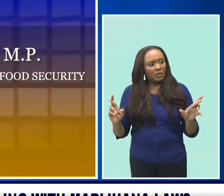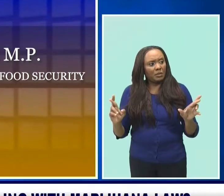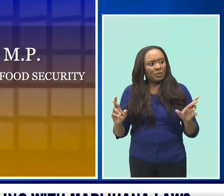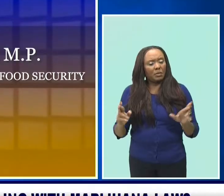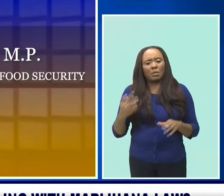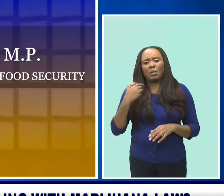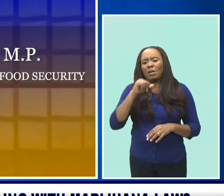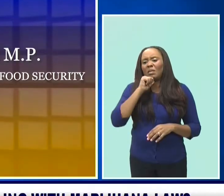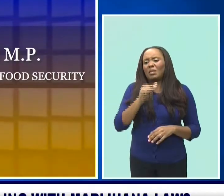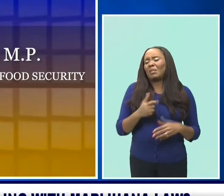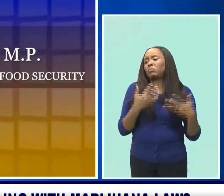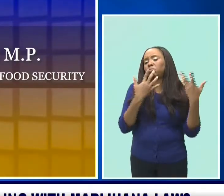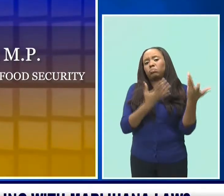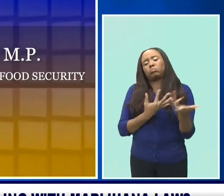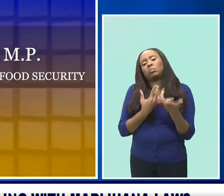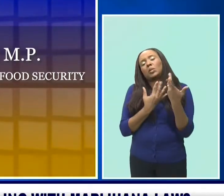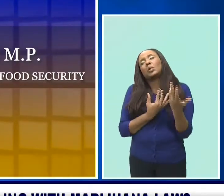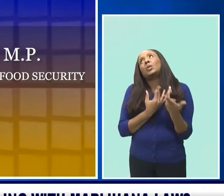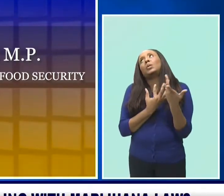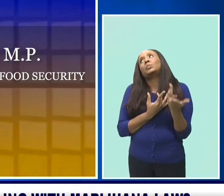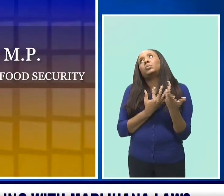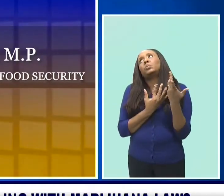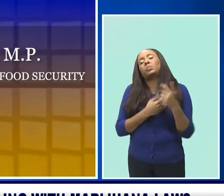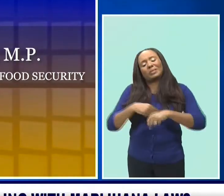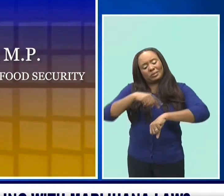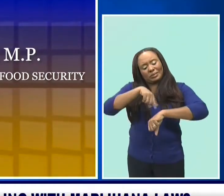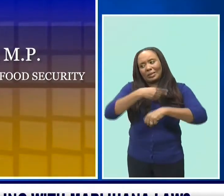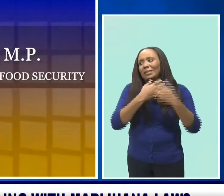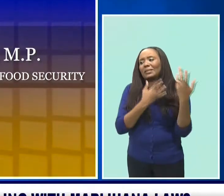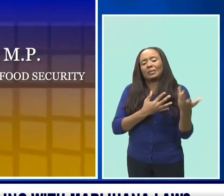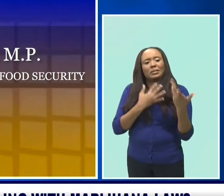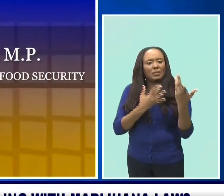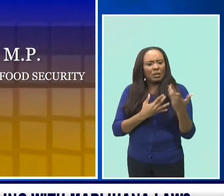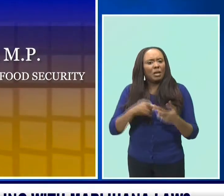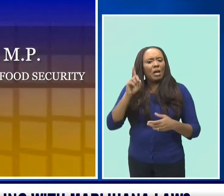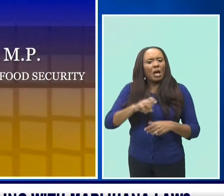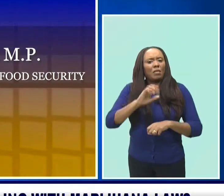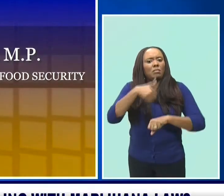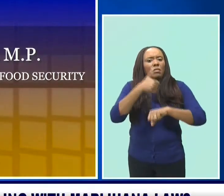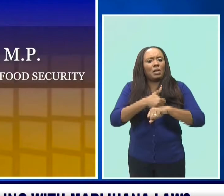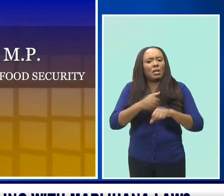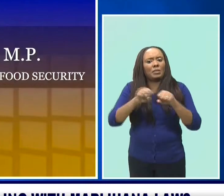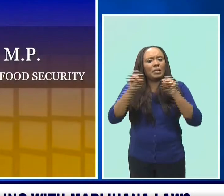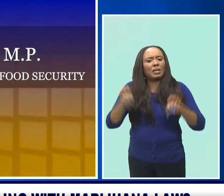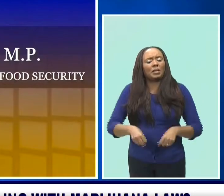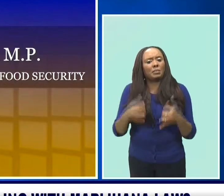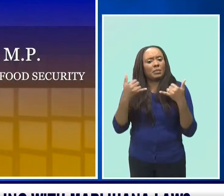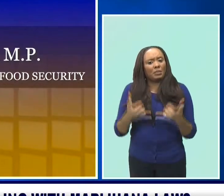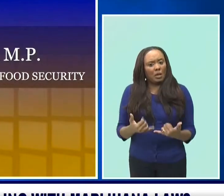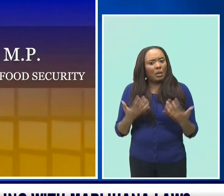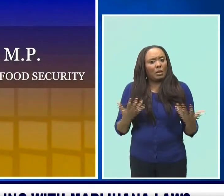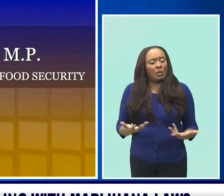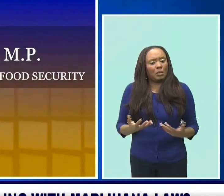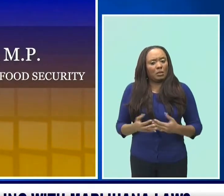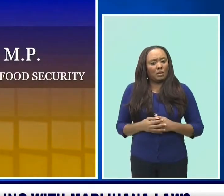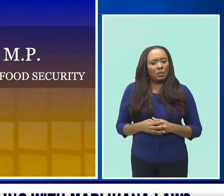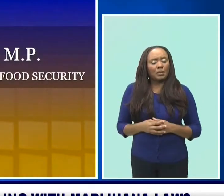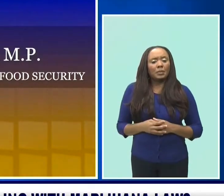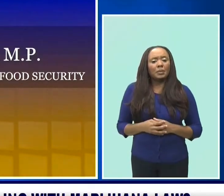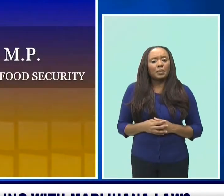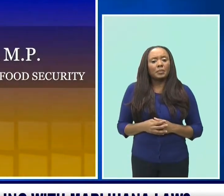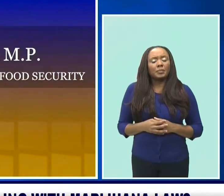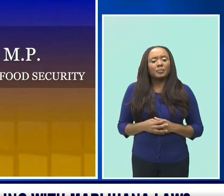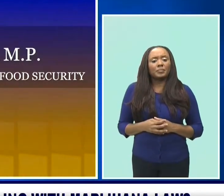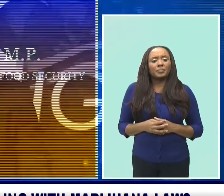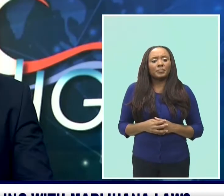till legislation is passed, then to be able to put these things in place. We have to be very proactive and very nimble in what we're doing.